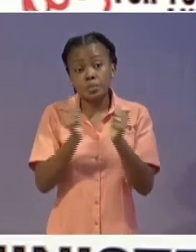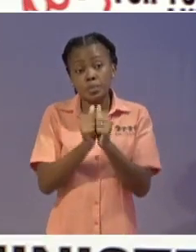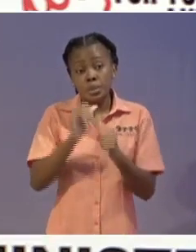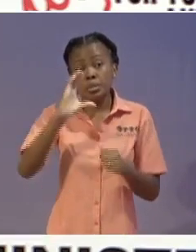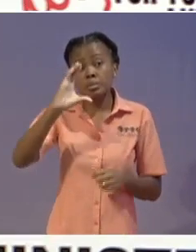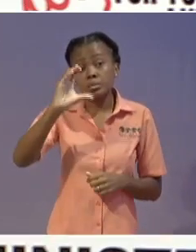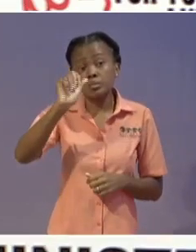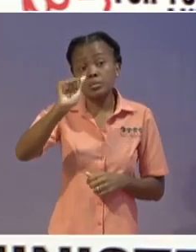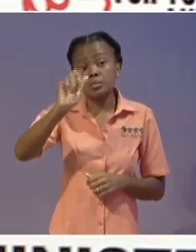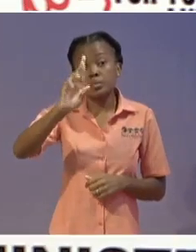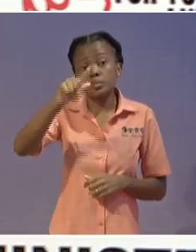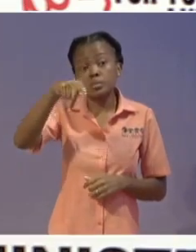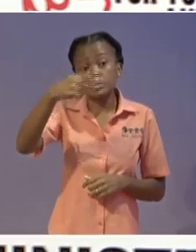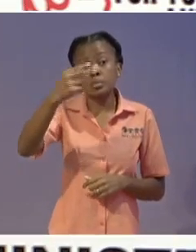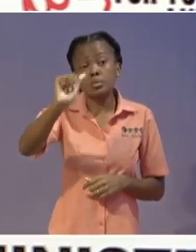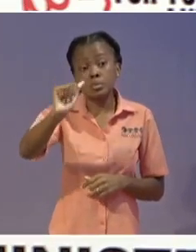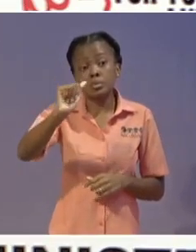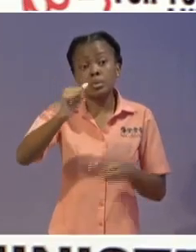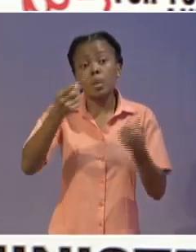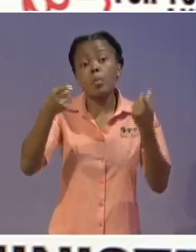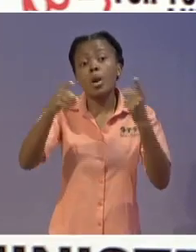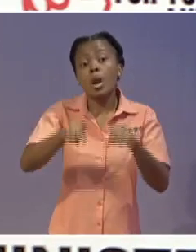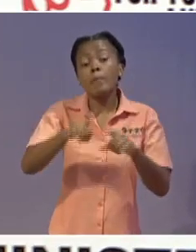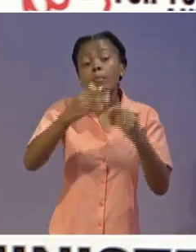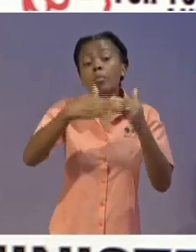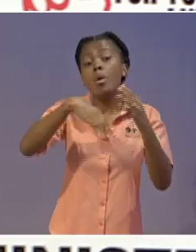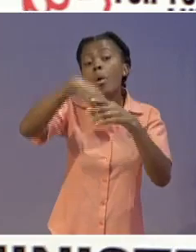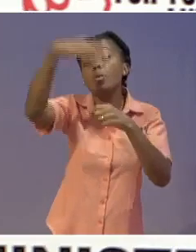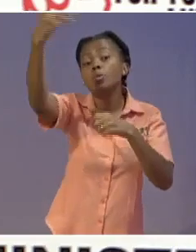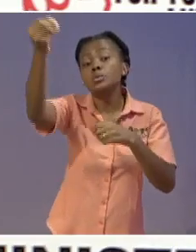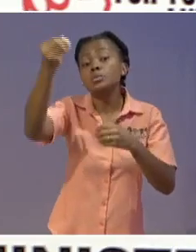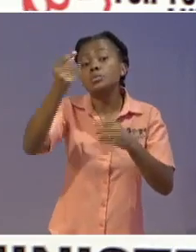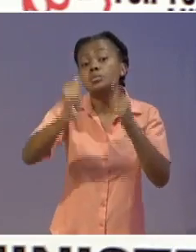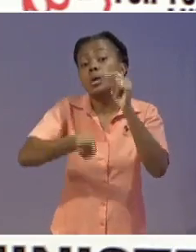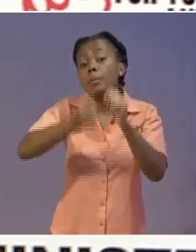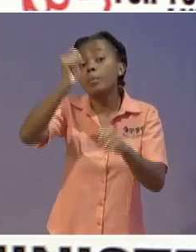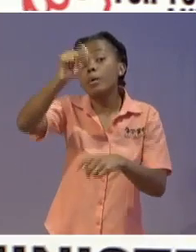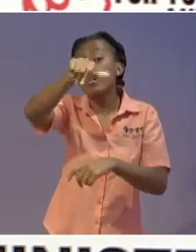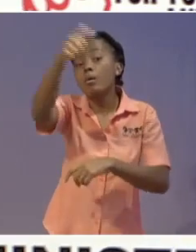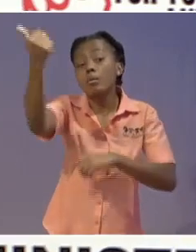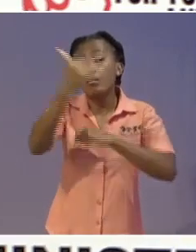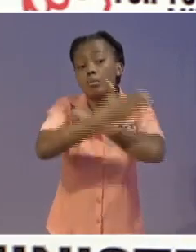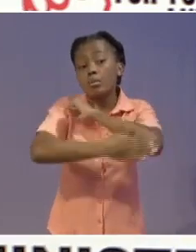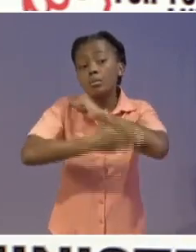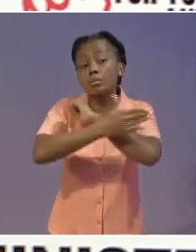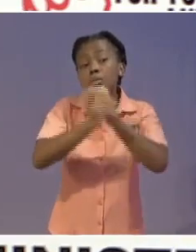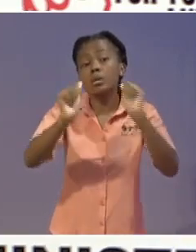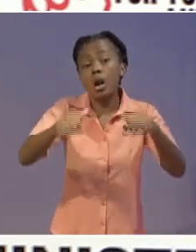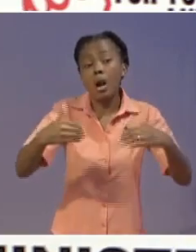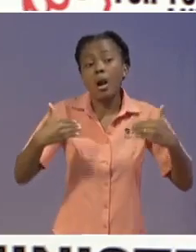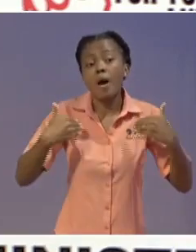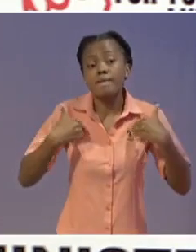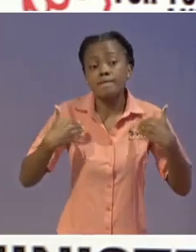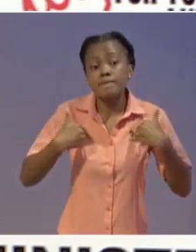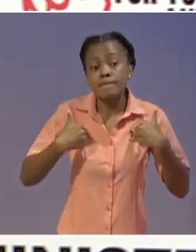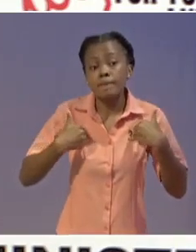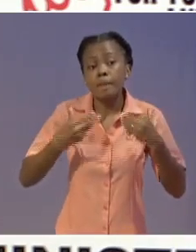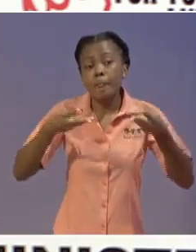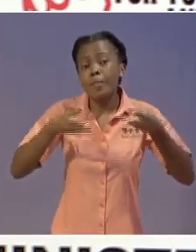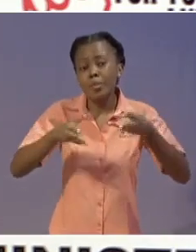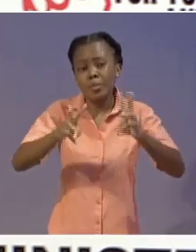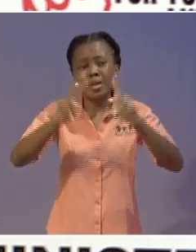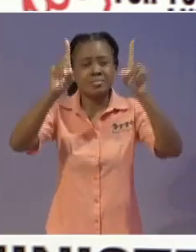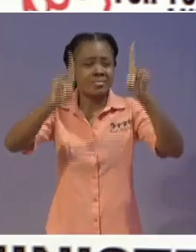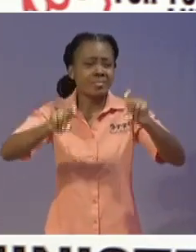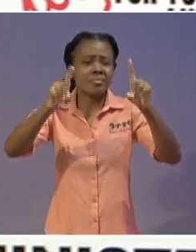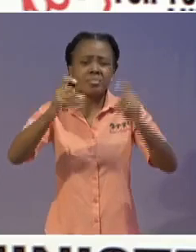what happens outside of Trinidad, there can be inconsistencies in terms of the sampling methodology, for example. And